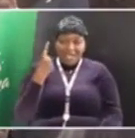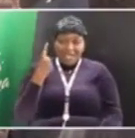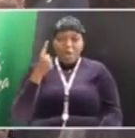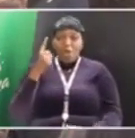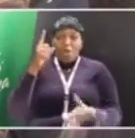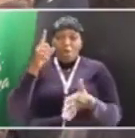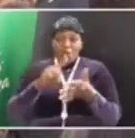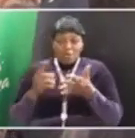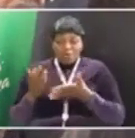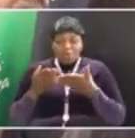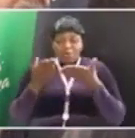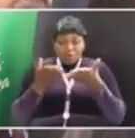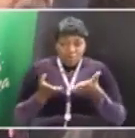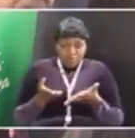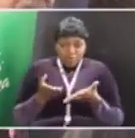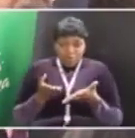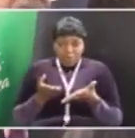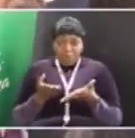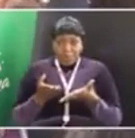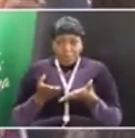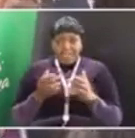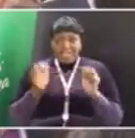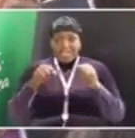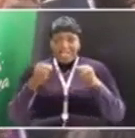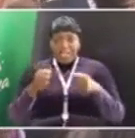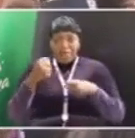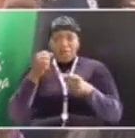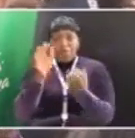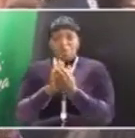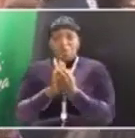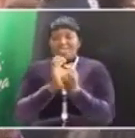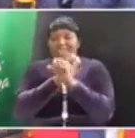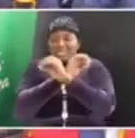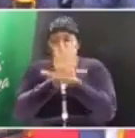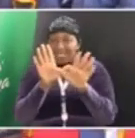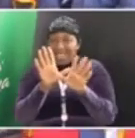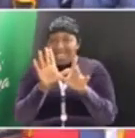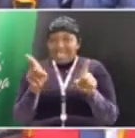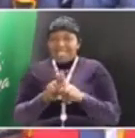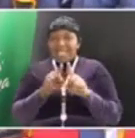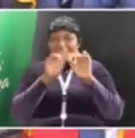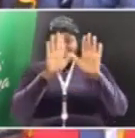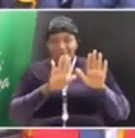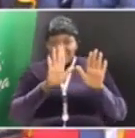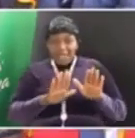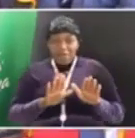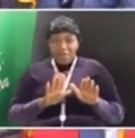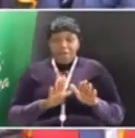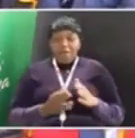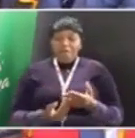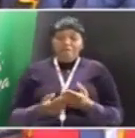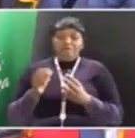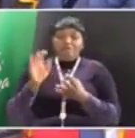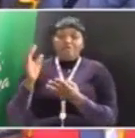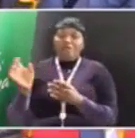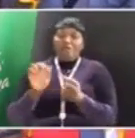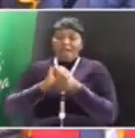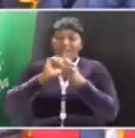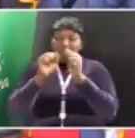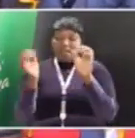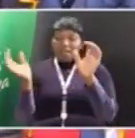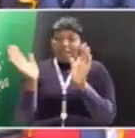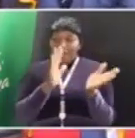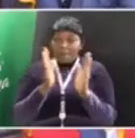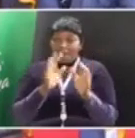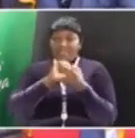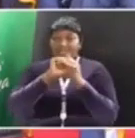whatever you bring to him, he's able to put it clearly. A champion for climate change, with the environmental capital of the world, with